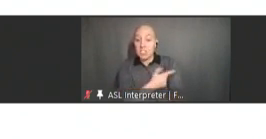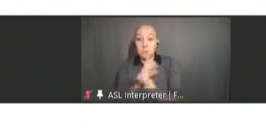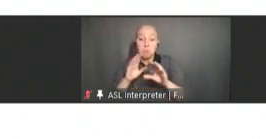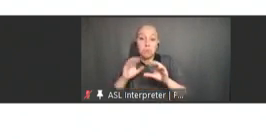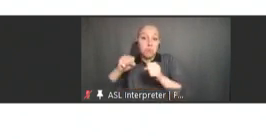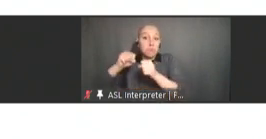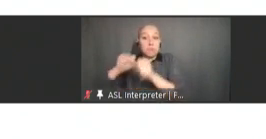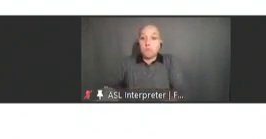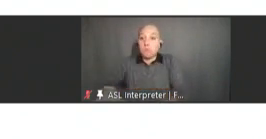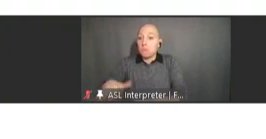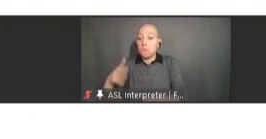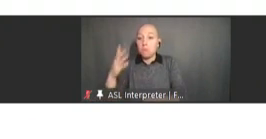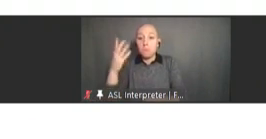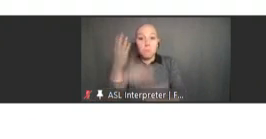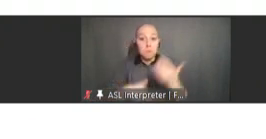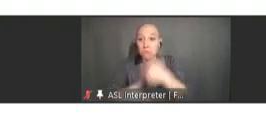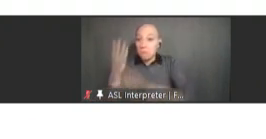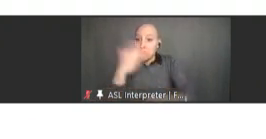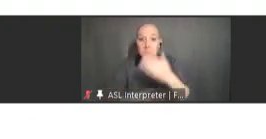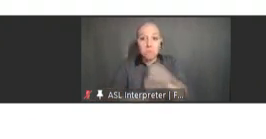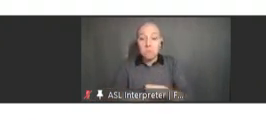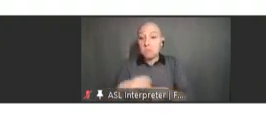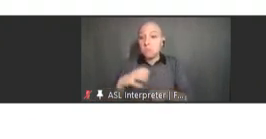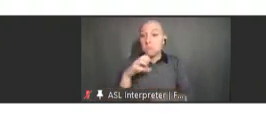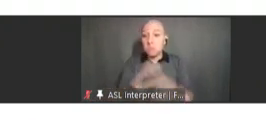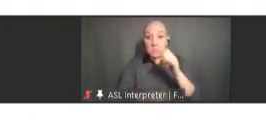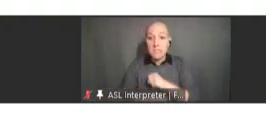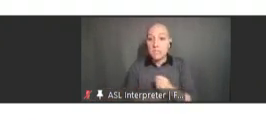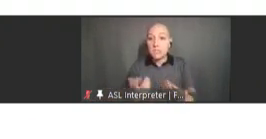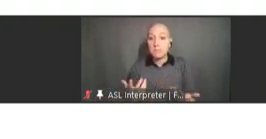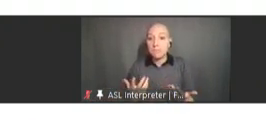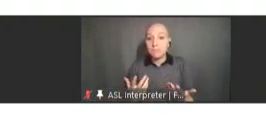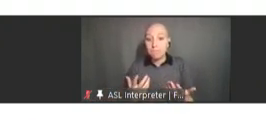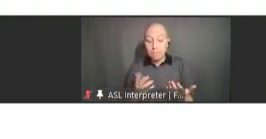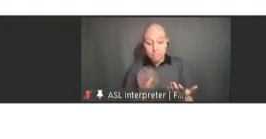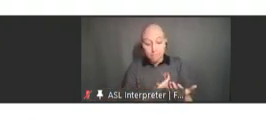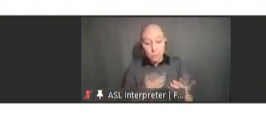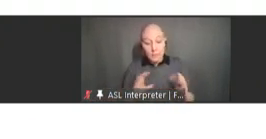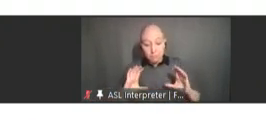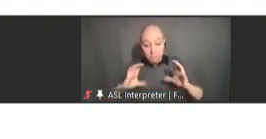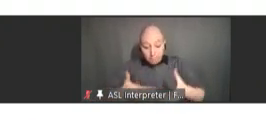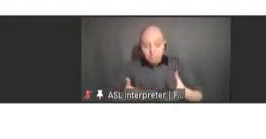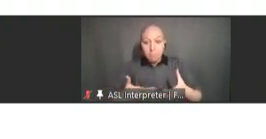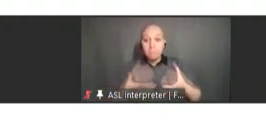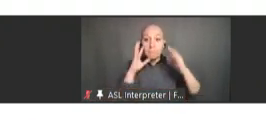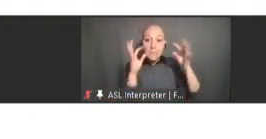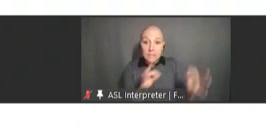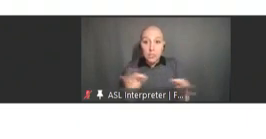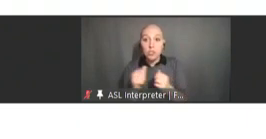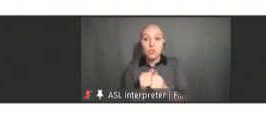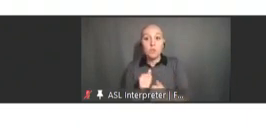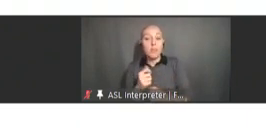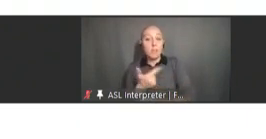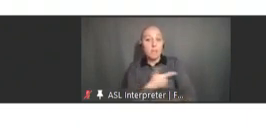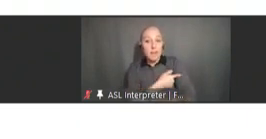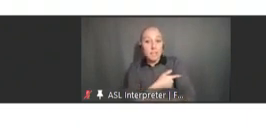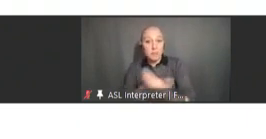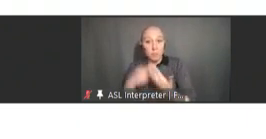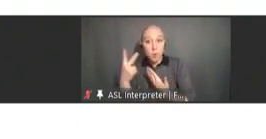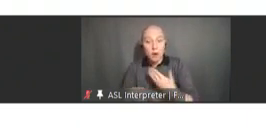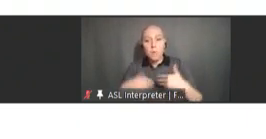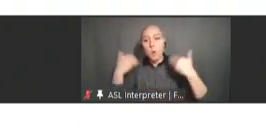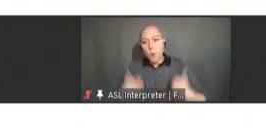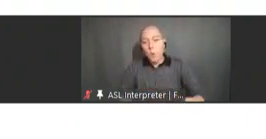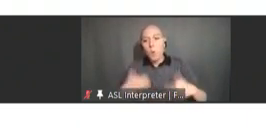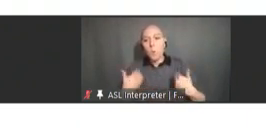The accomplishments that collectively we've made together in the COVID vaccination program are extraordinary, but it's also important that